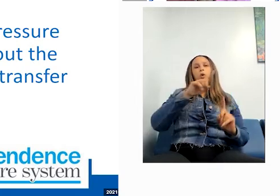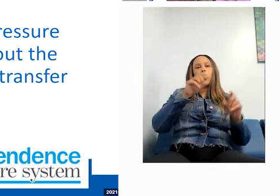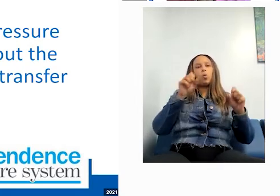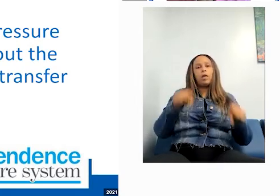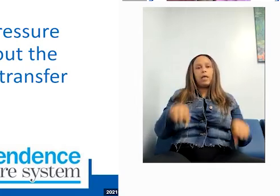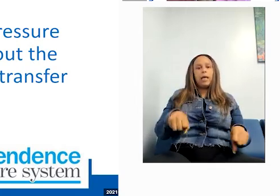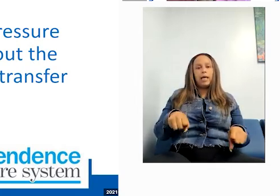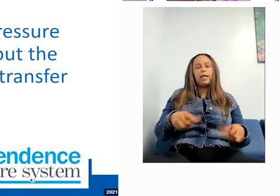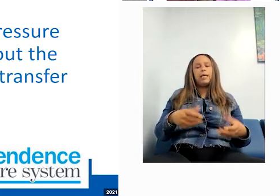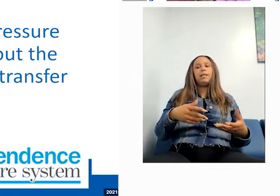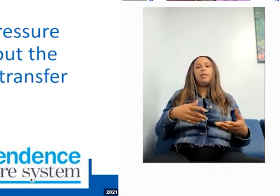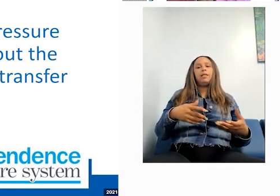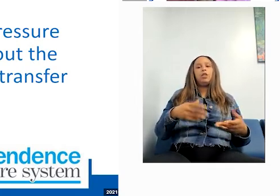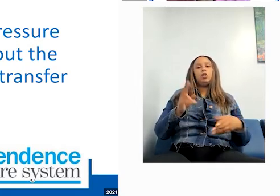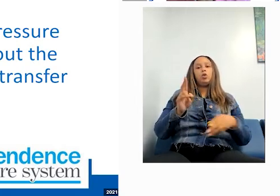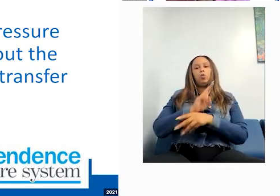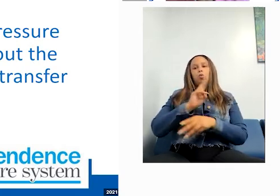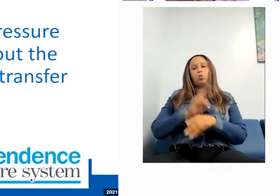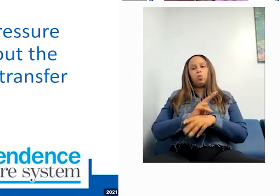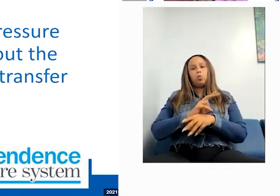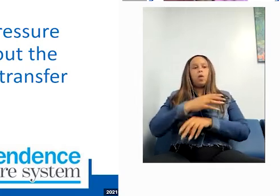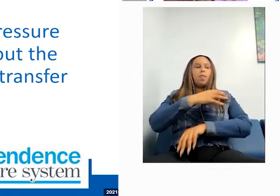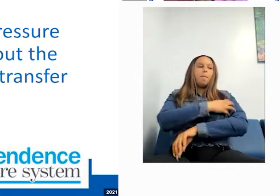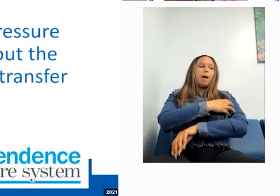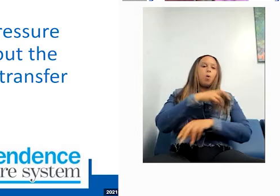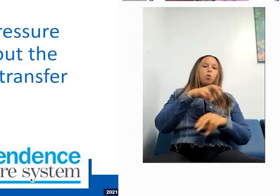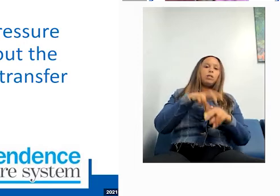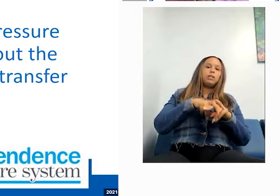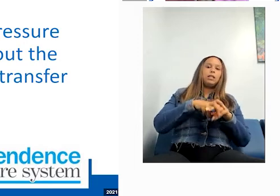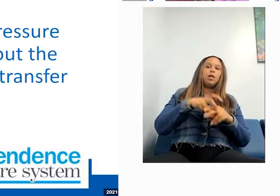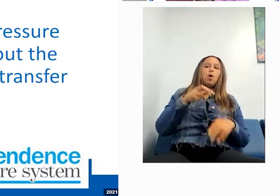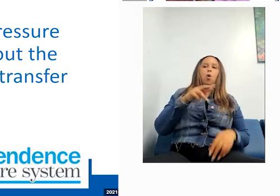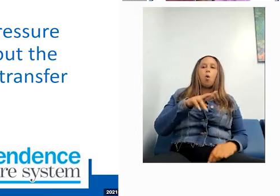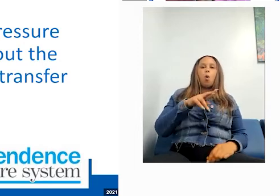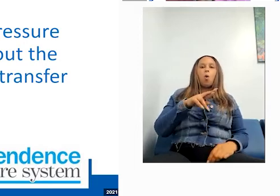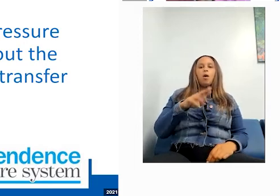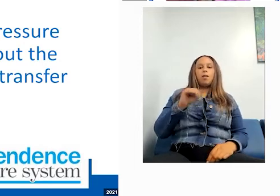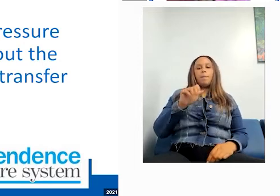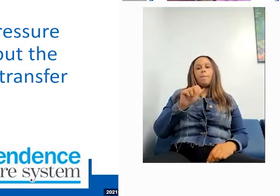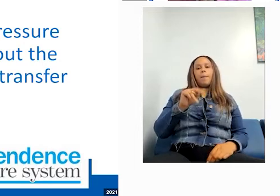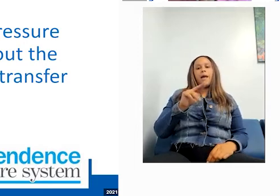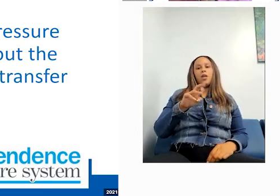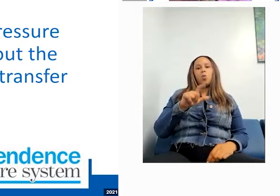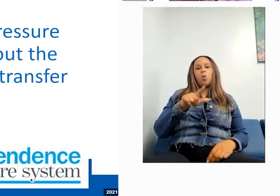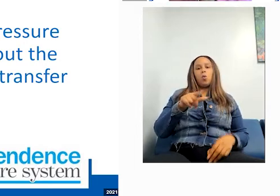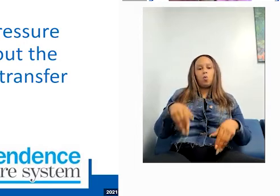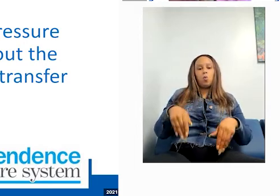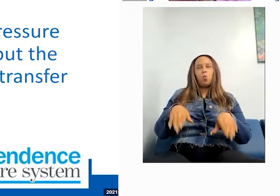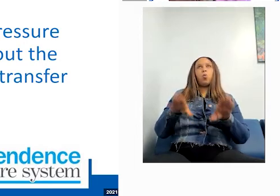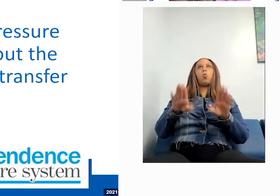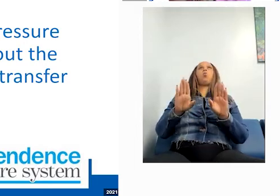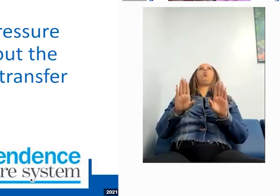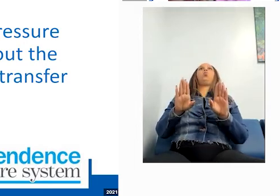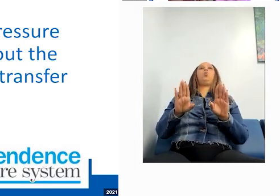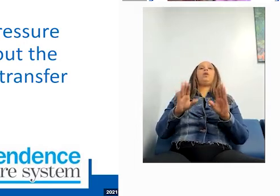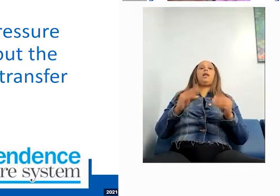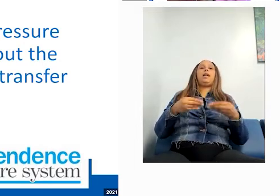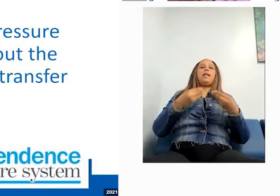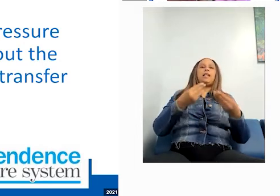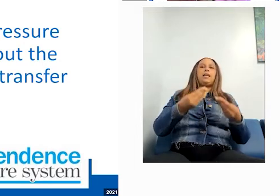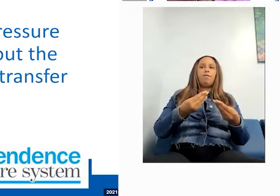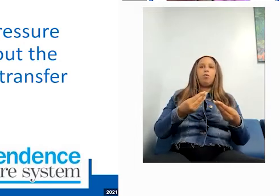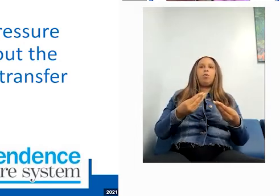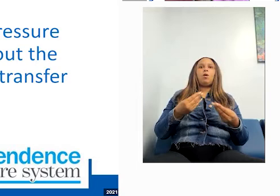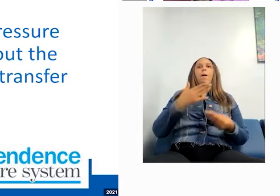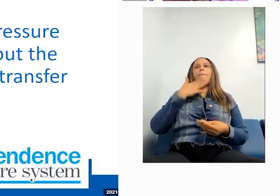the power seating or even manual tilts onto chairs, it allows somebody the maximum time out of bed